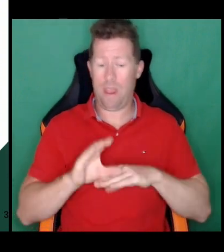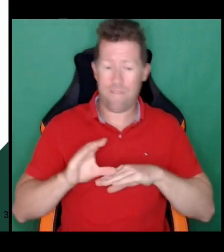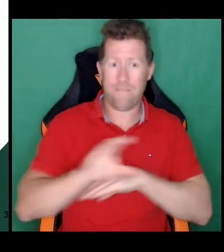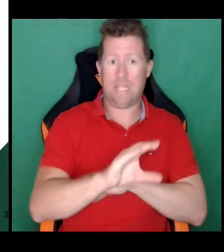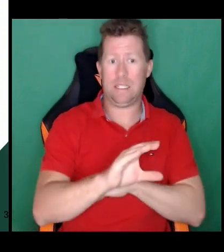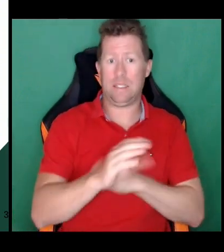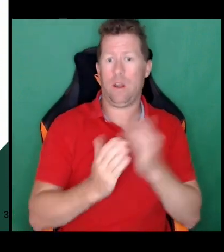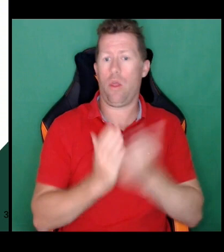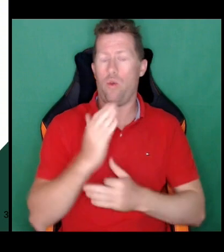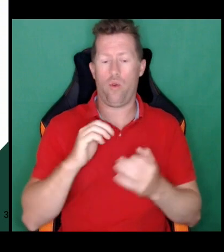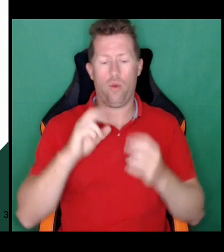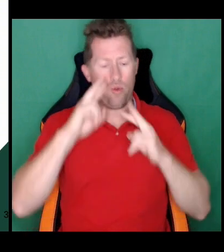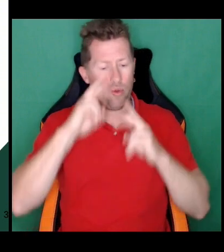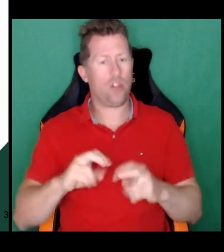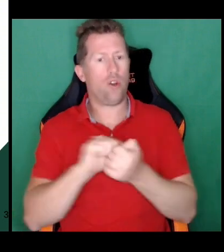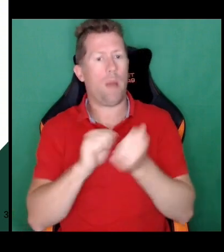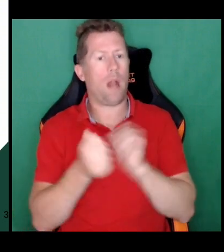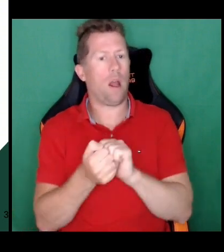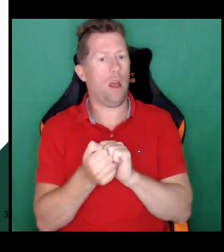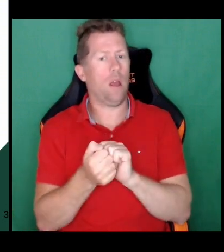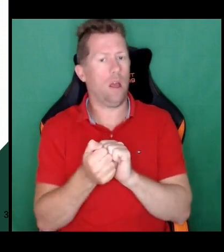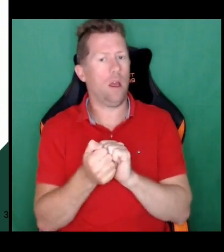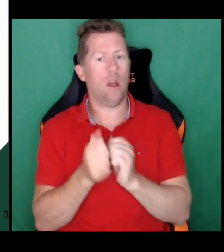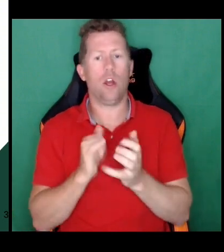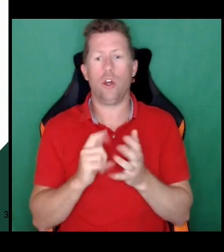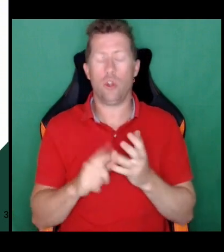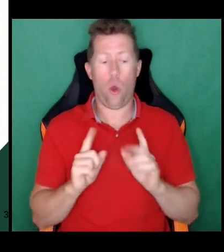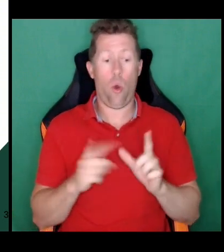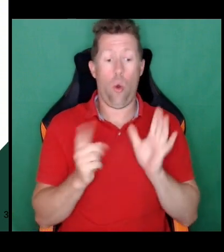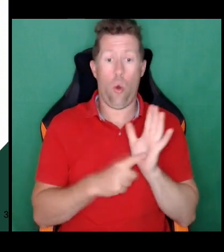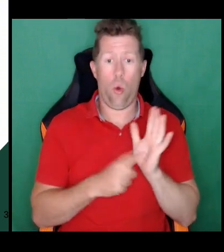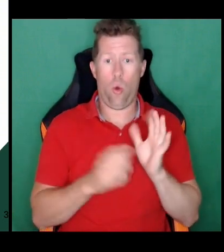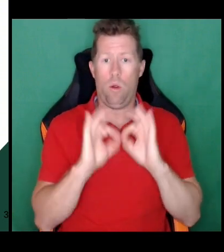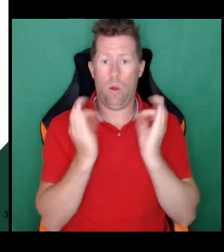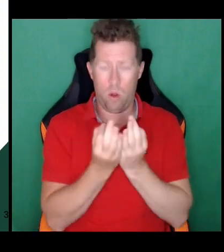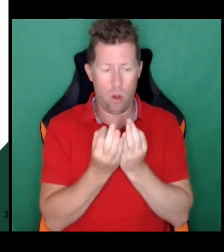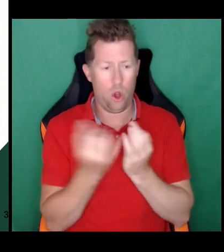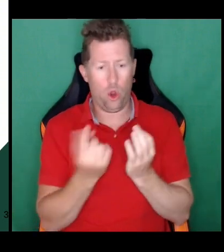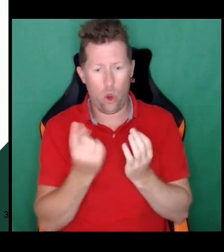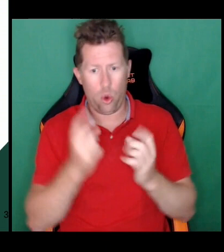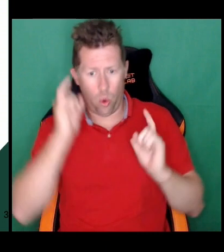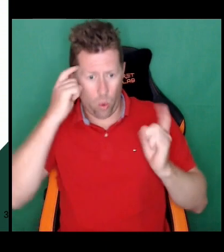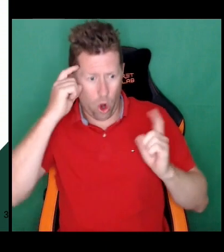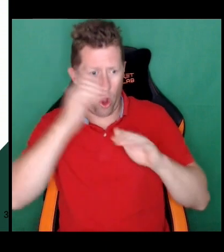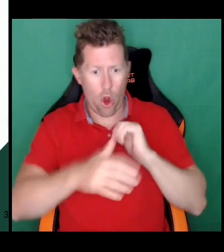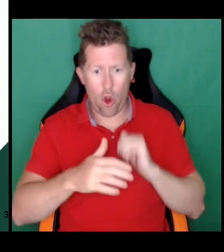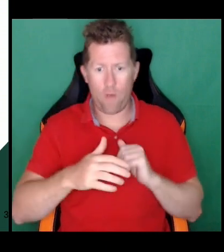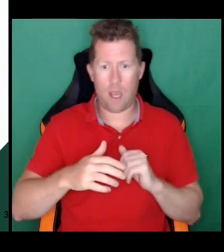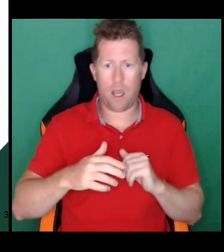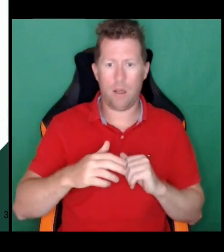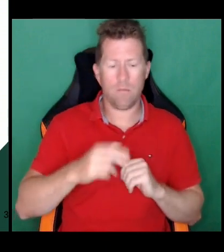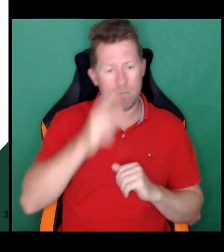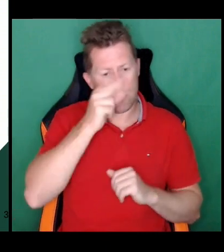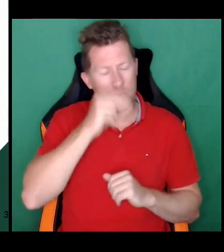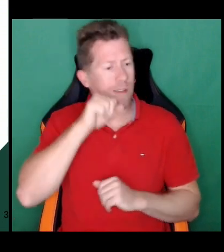research partner, the Behaviour Change Collaborative, so that all organisations tackling teen vaping in Australia and even beyond